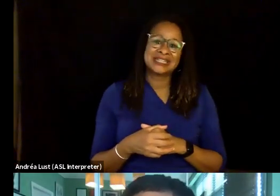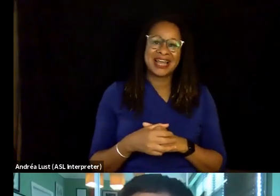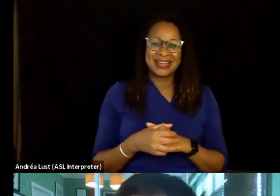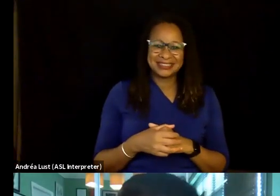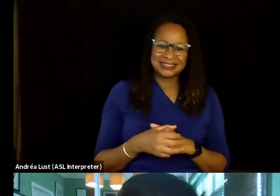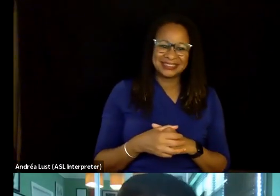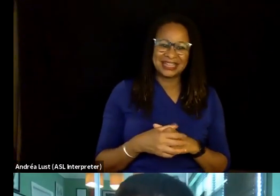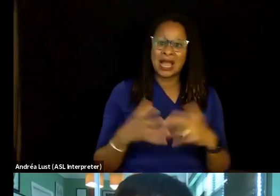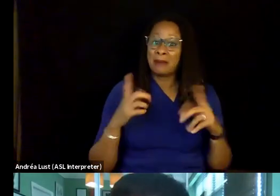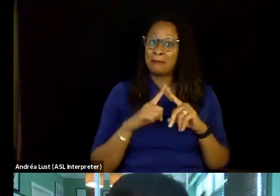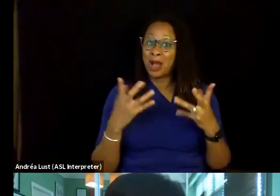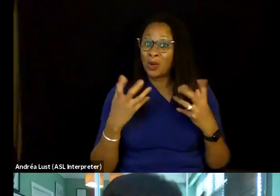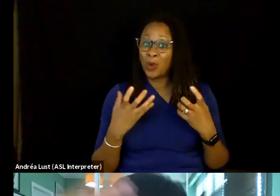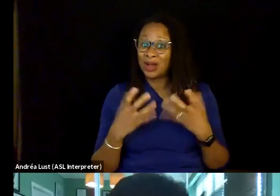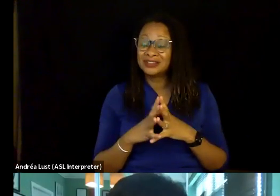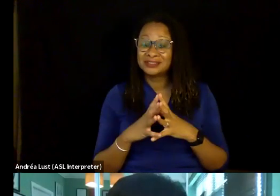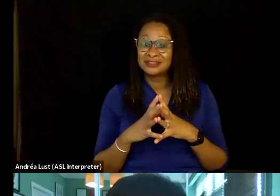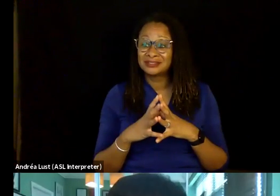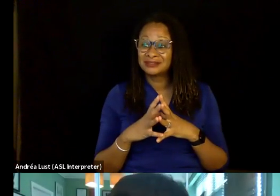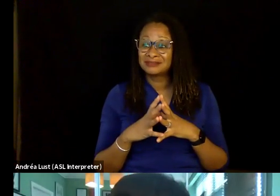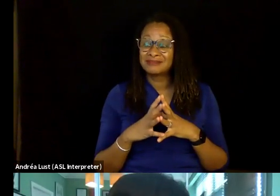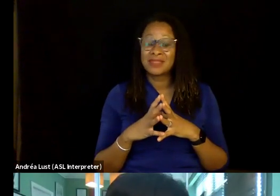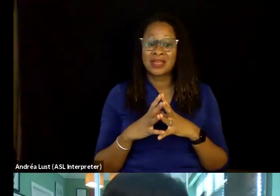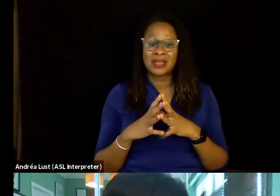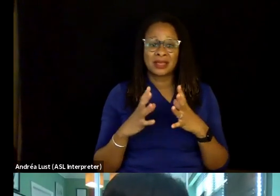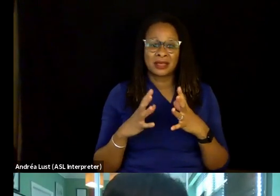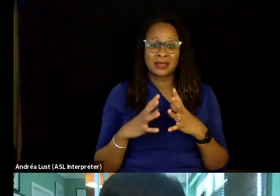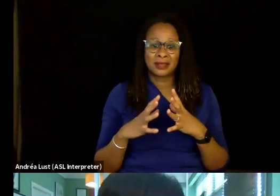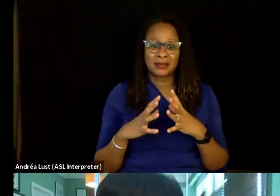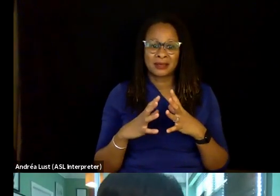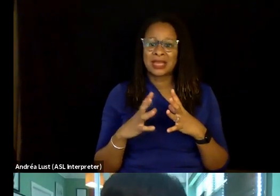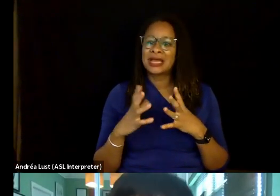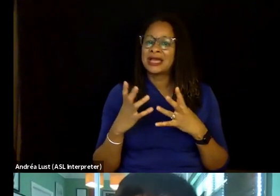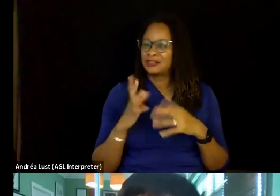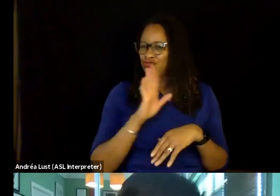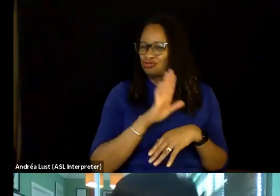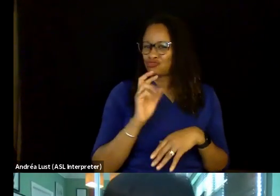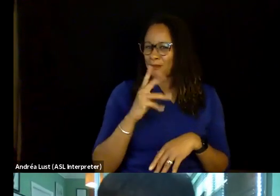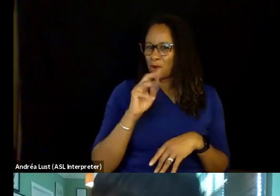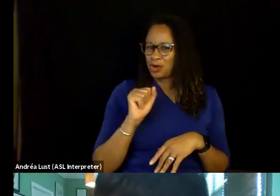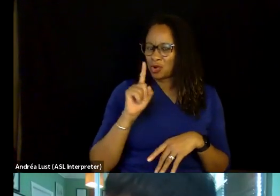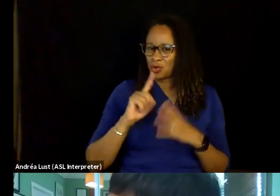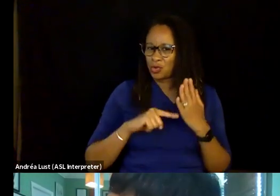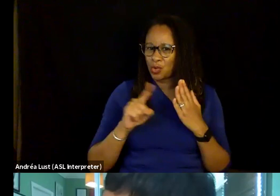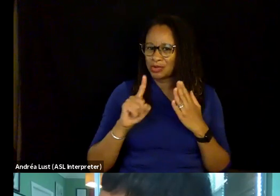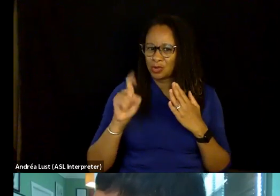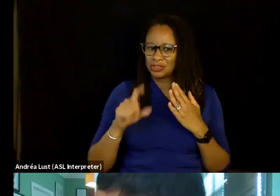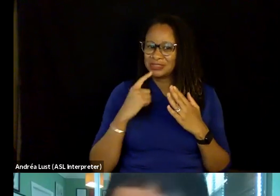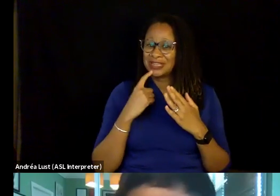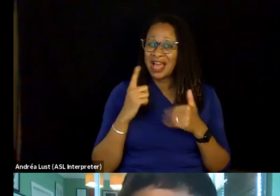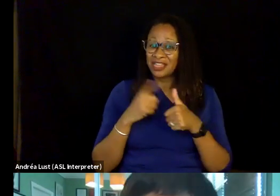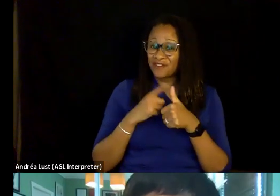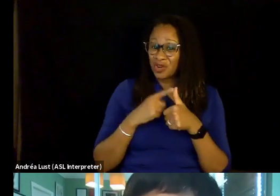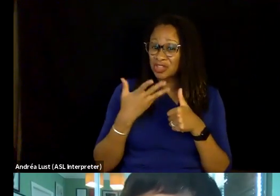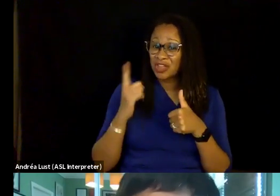but you know, I want to actually, the questions you asked, Ramona, triggered two other things that I think are important for filmmakers. I think the first one